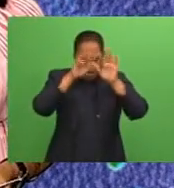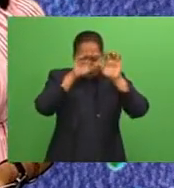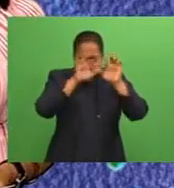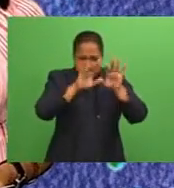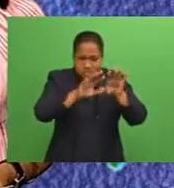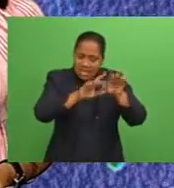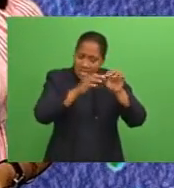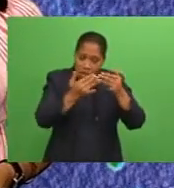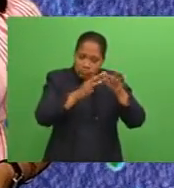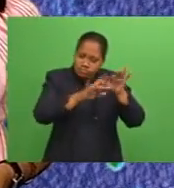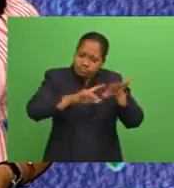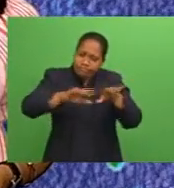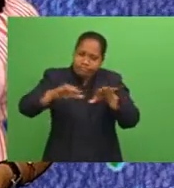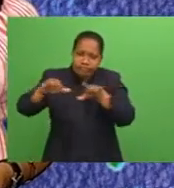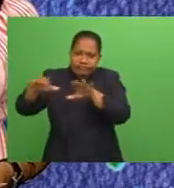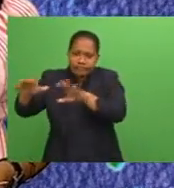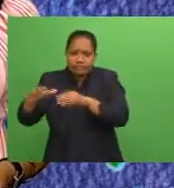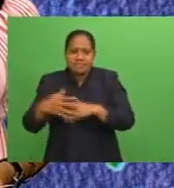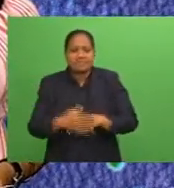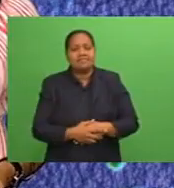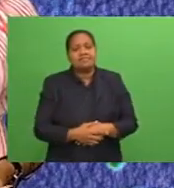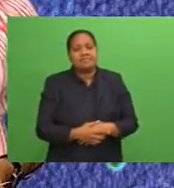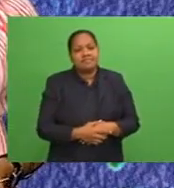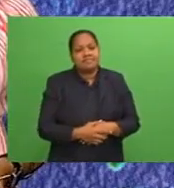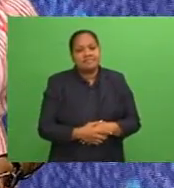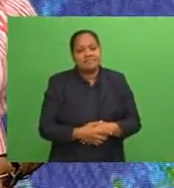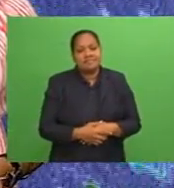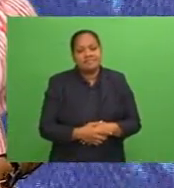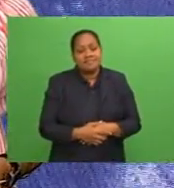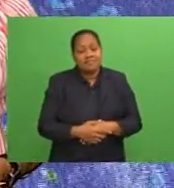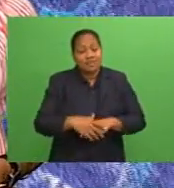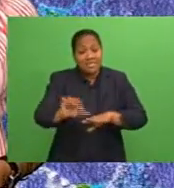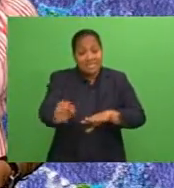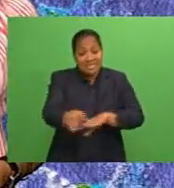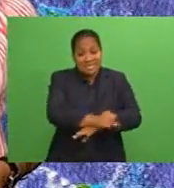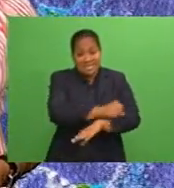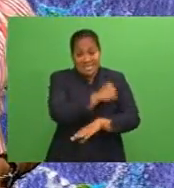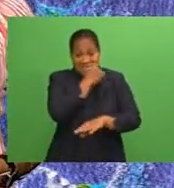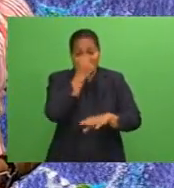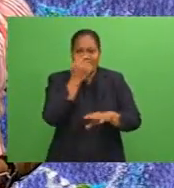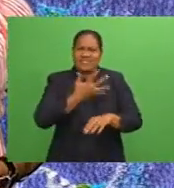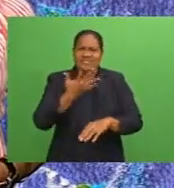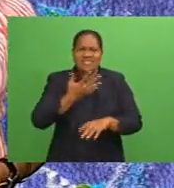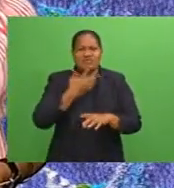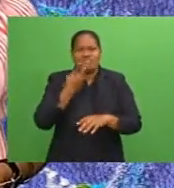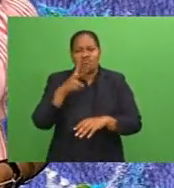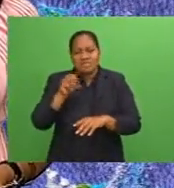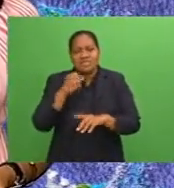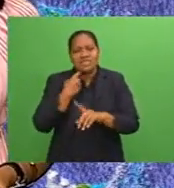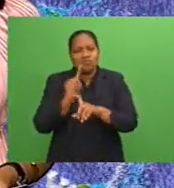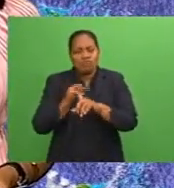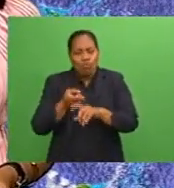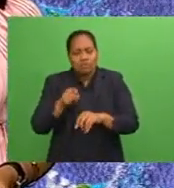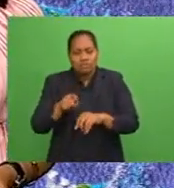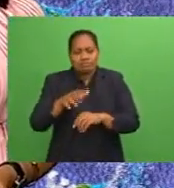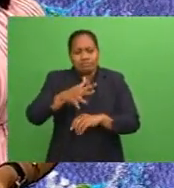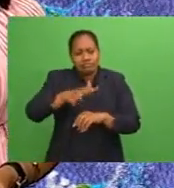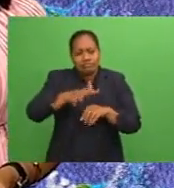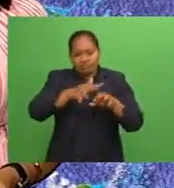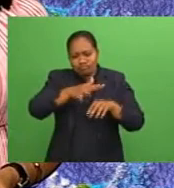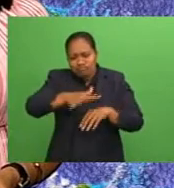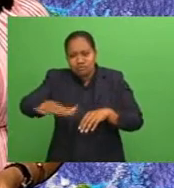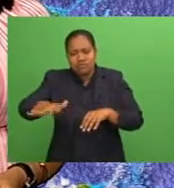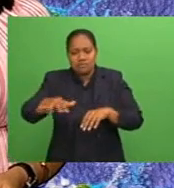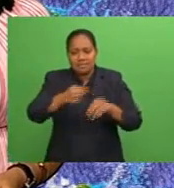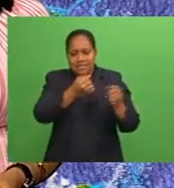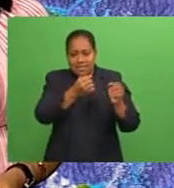There is high chance of showers tonight. At sea, southeast winds 15 to 20 knots, moderate to rough seas. Now turning